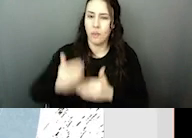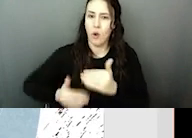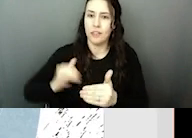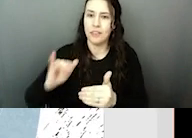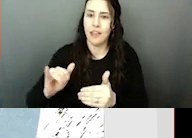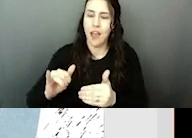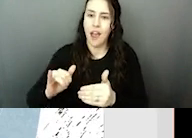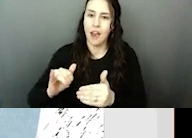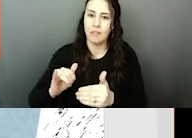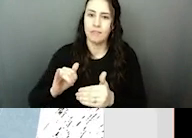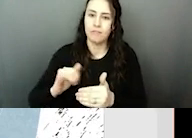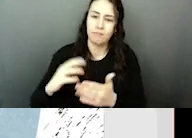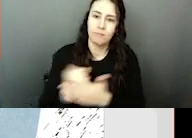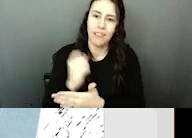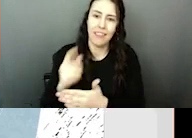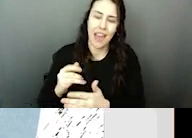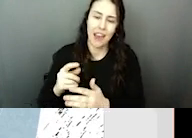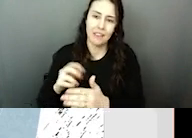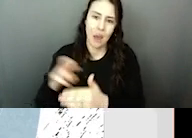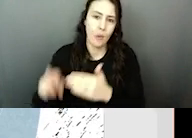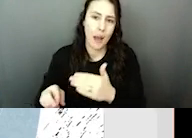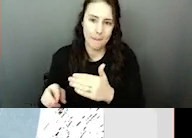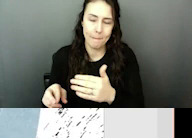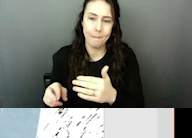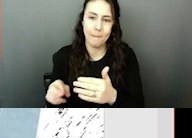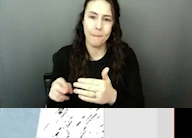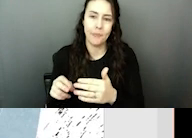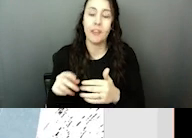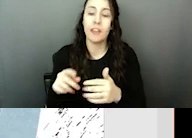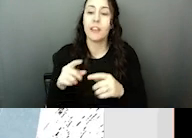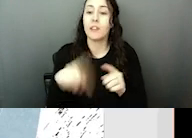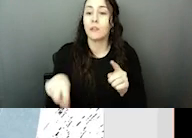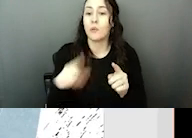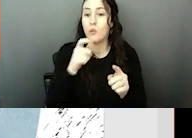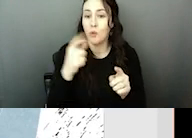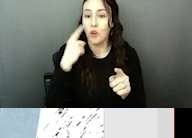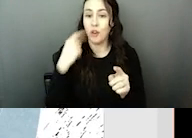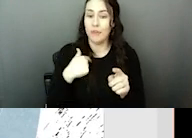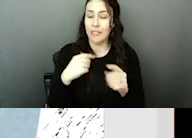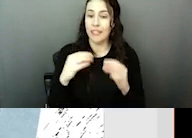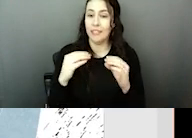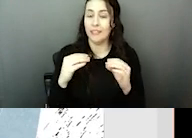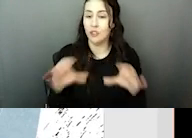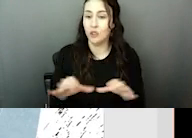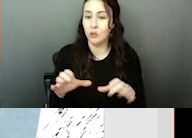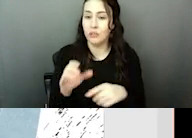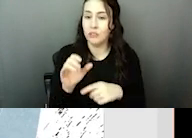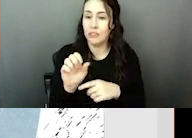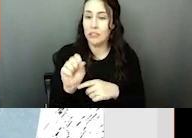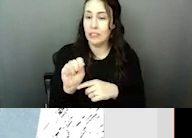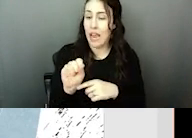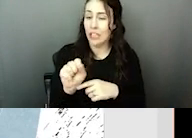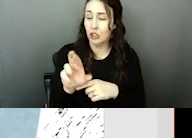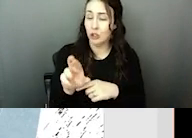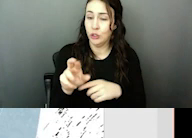So, you know, and I say this, those of you who have heard me do an ICER training have probably heard this metaphor, but you can have the